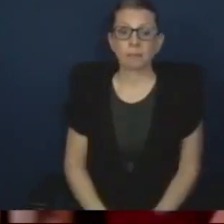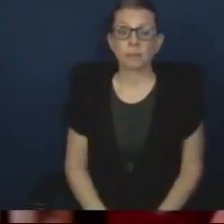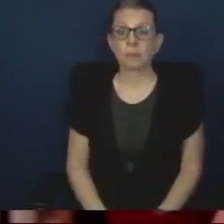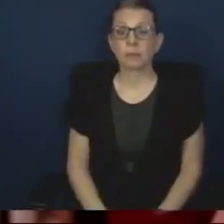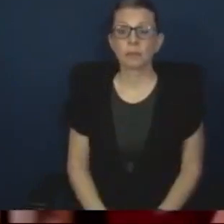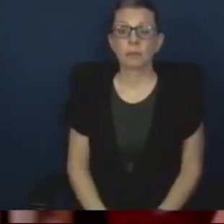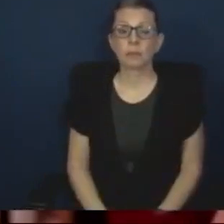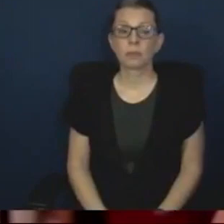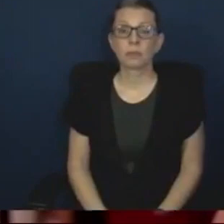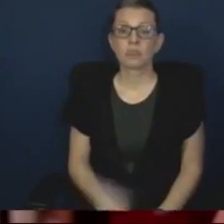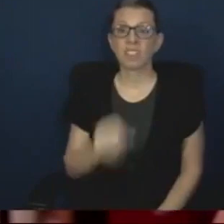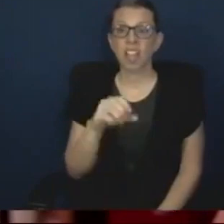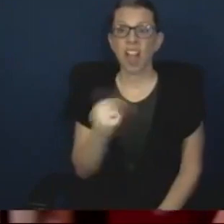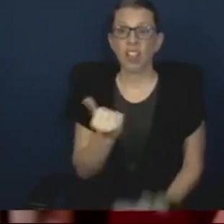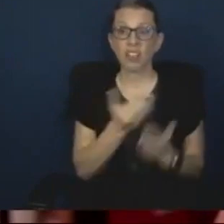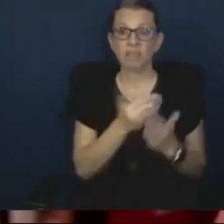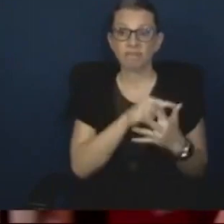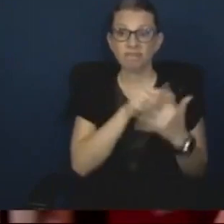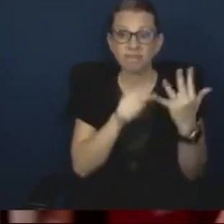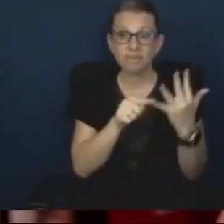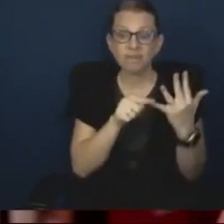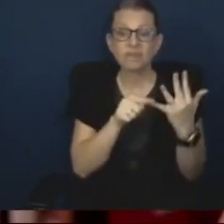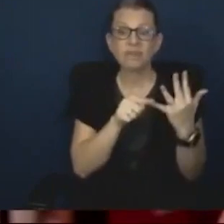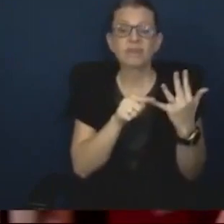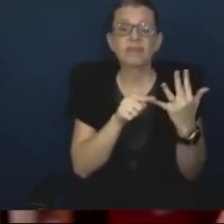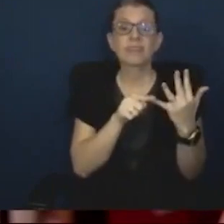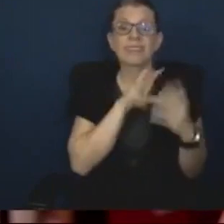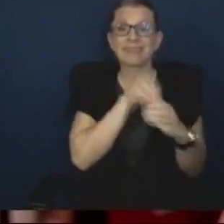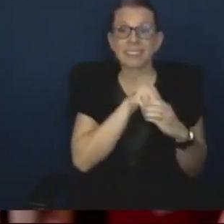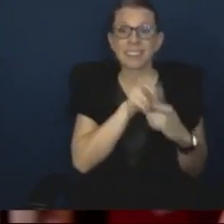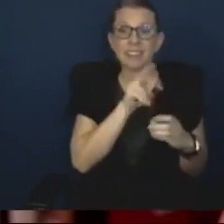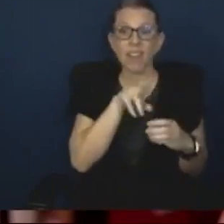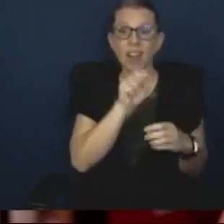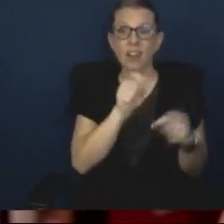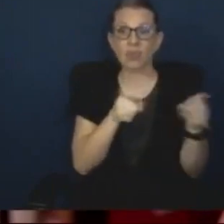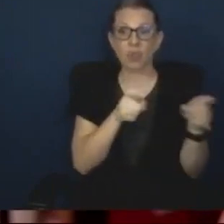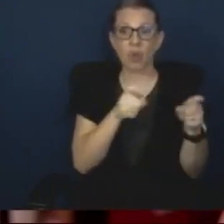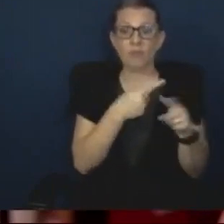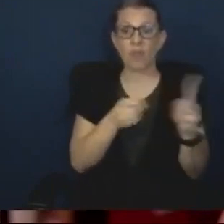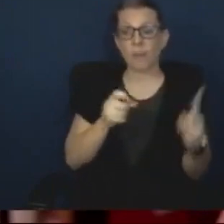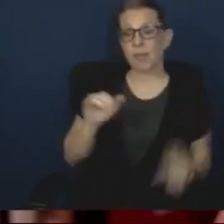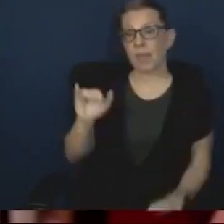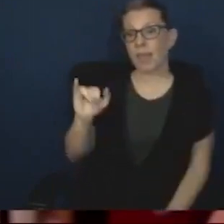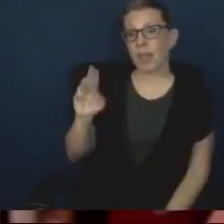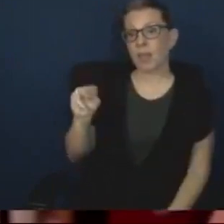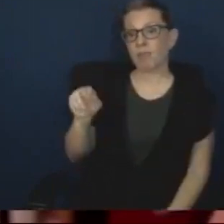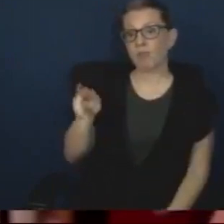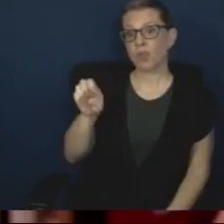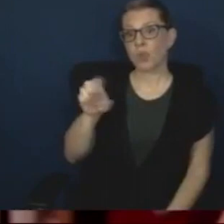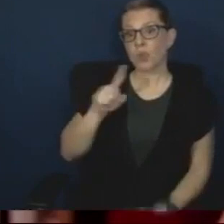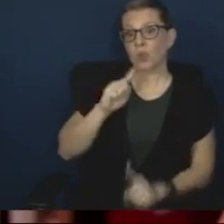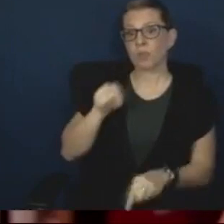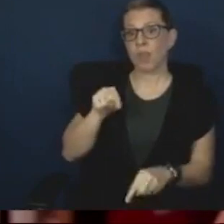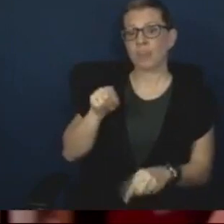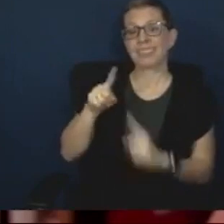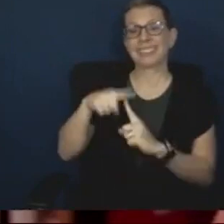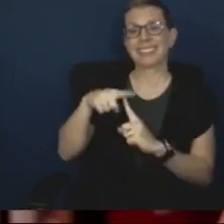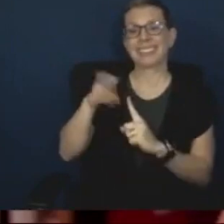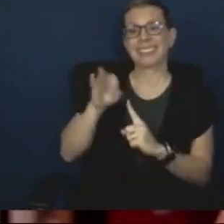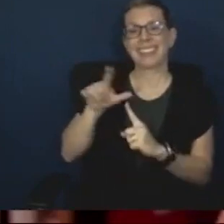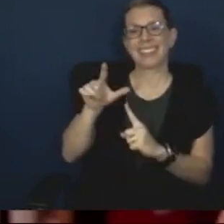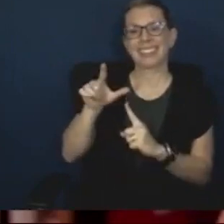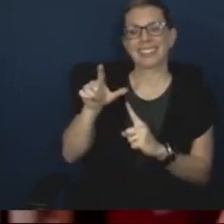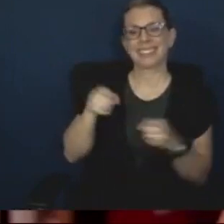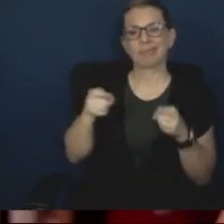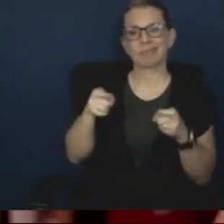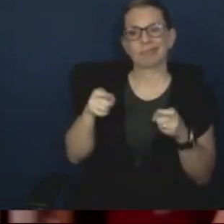properties of the virus that make it controlled by the other arm of your immune response, which is the T cells. And they seem